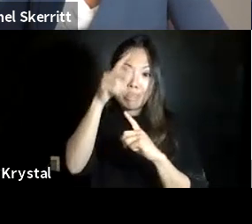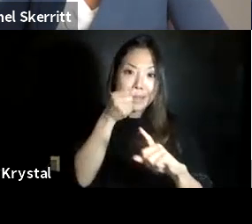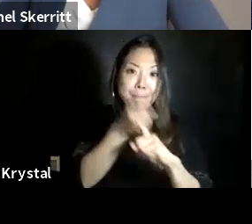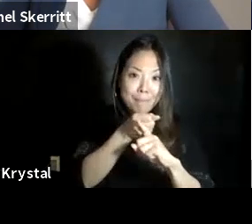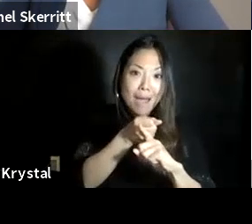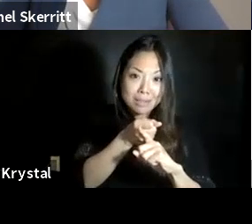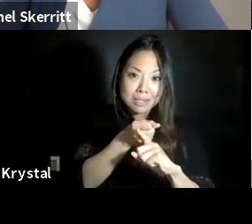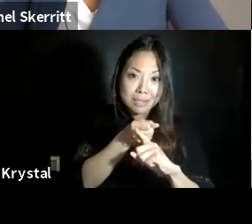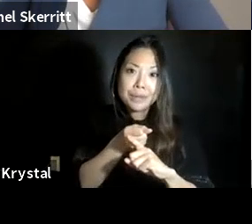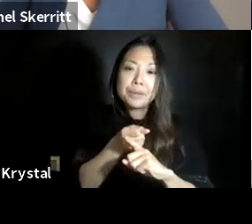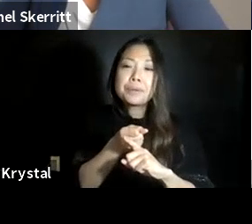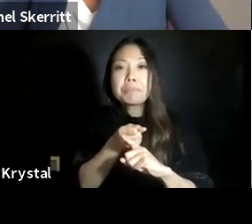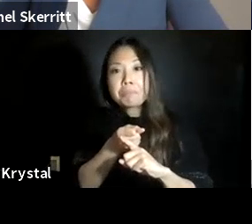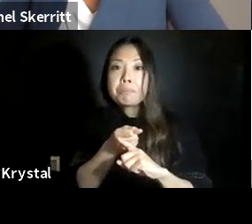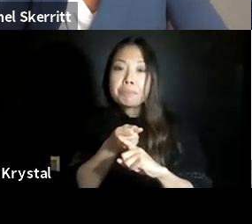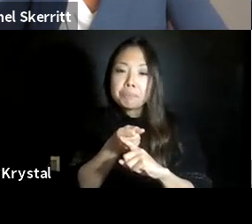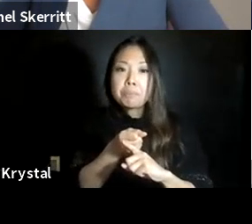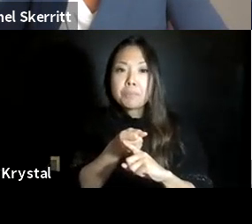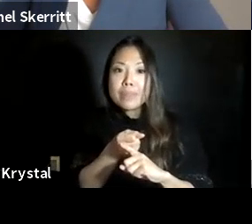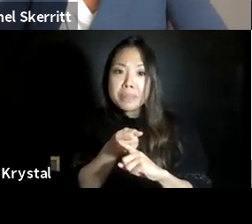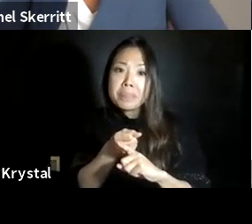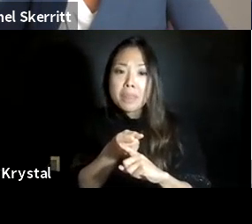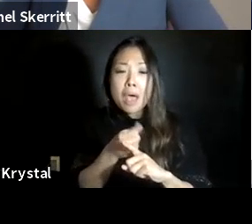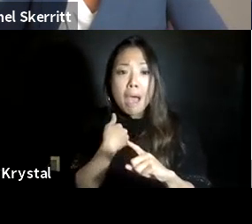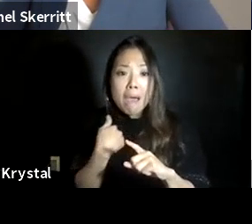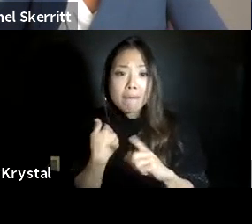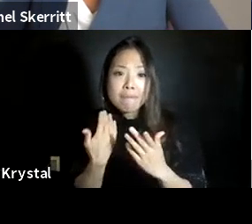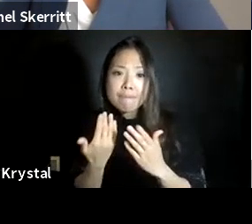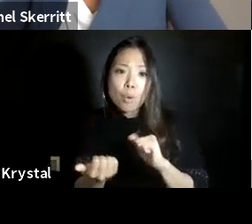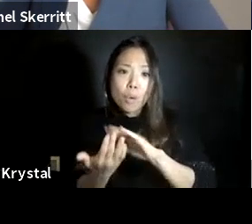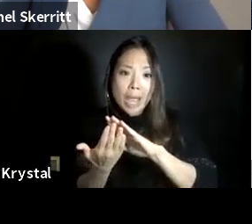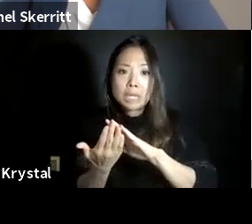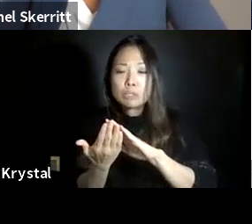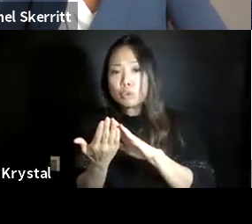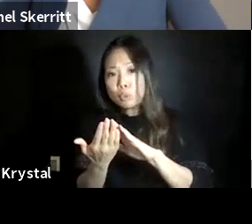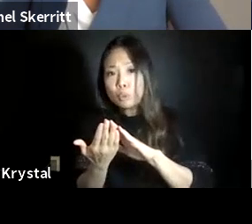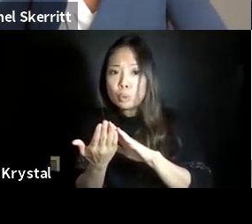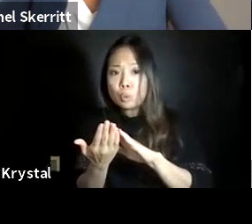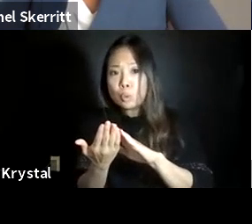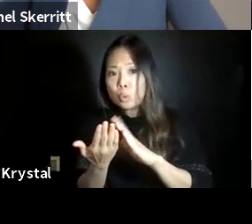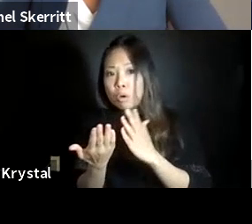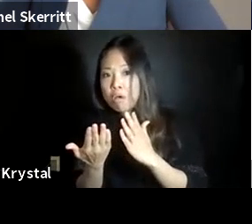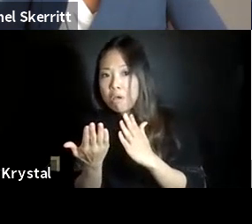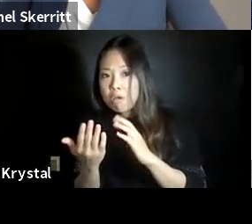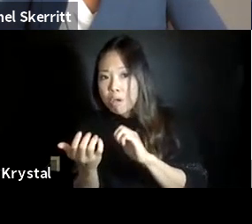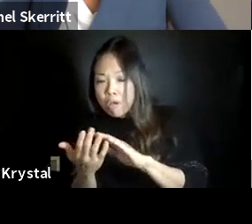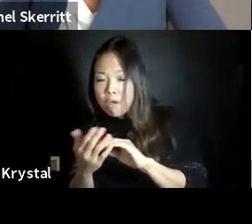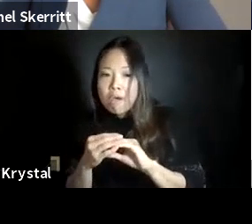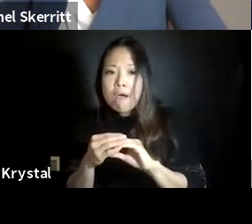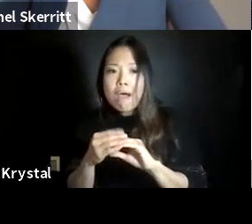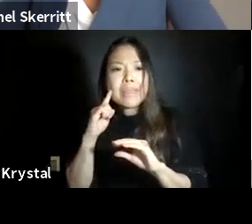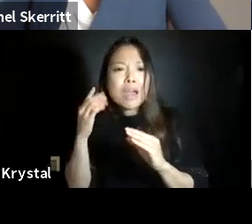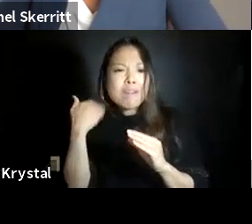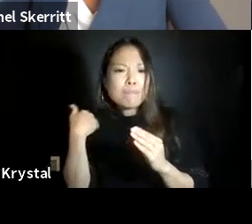There is a way to get around this, and I think we have a couple of opportunities to discuss it further.